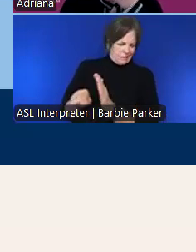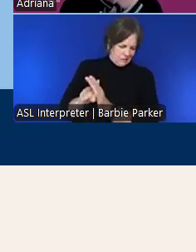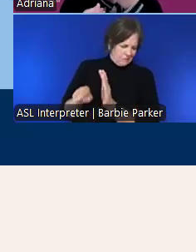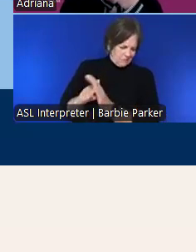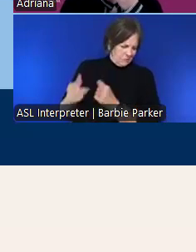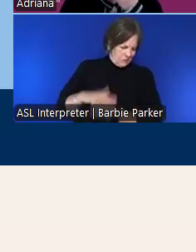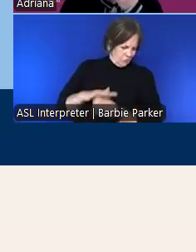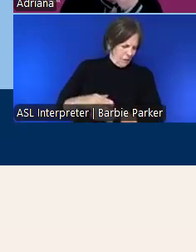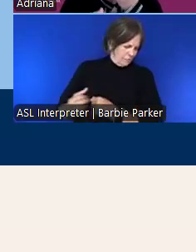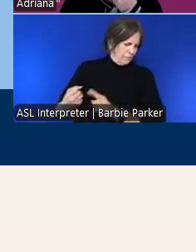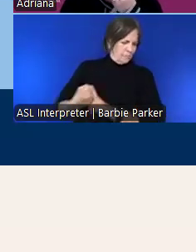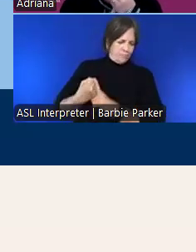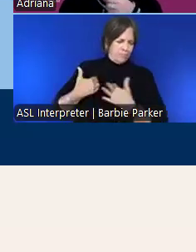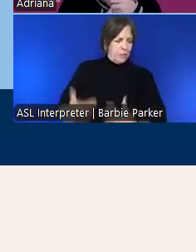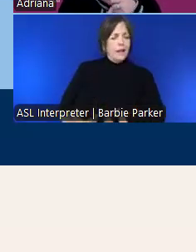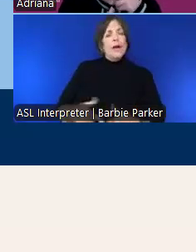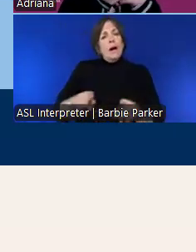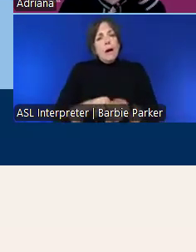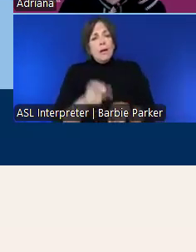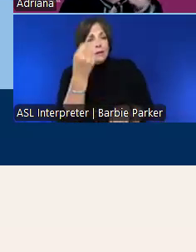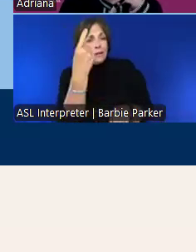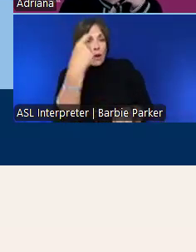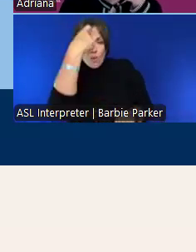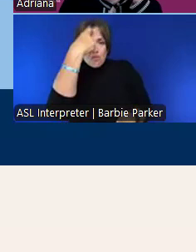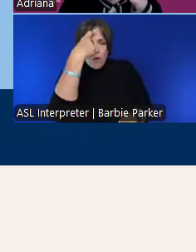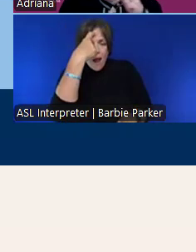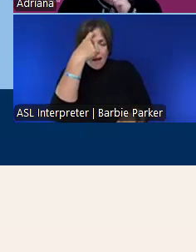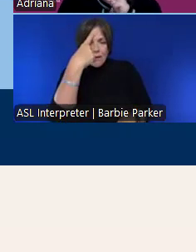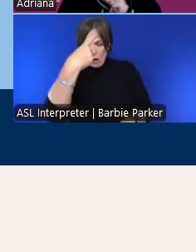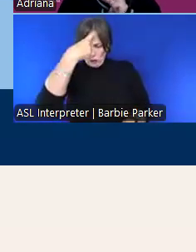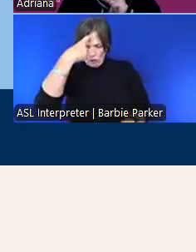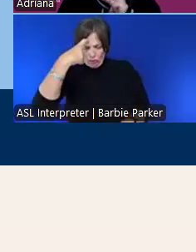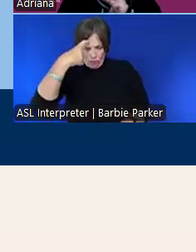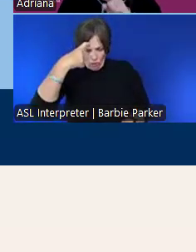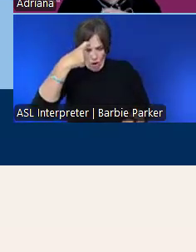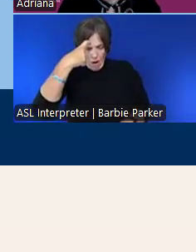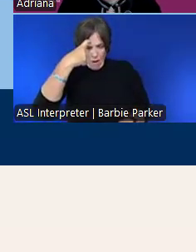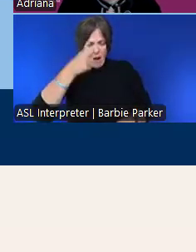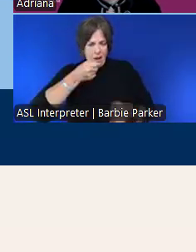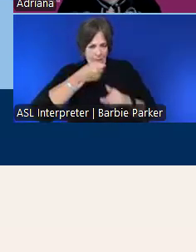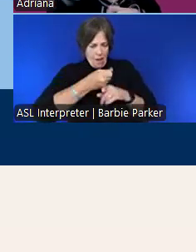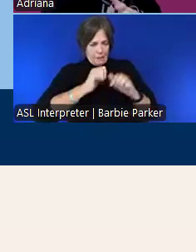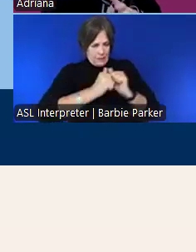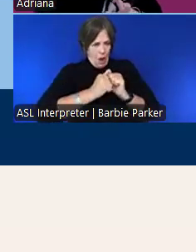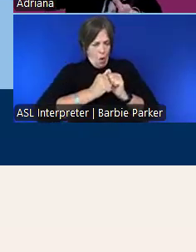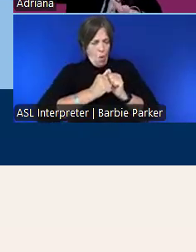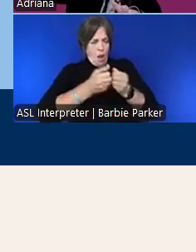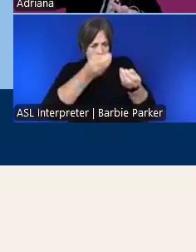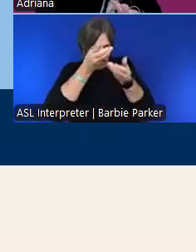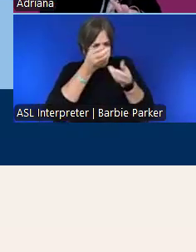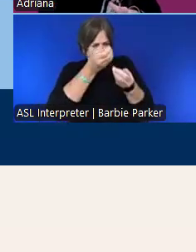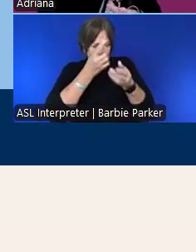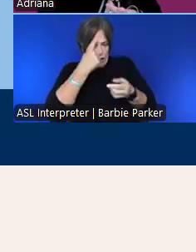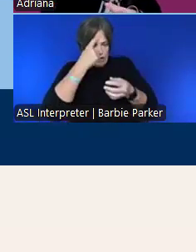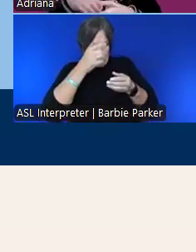brain, trauma impacts the way that the brain codes information and our ability to recollect